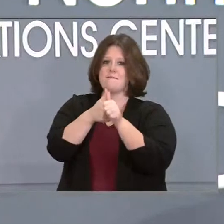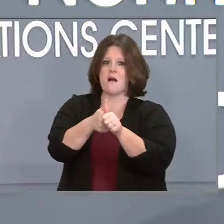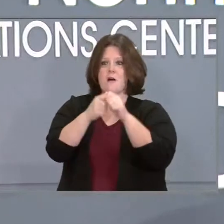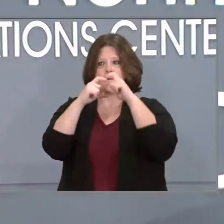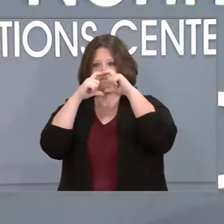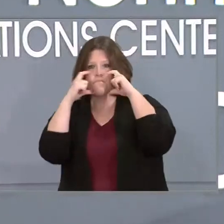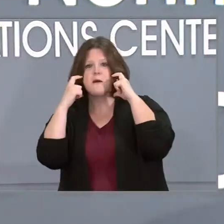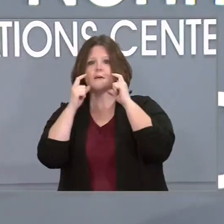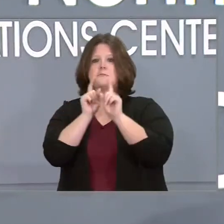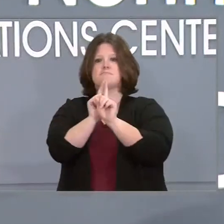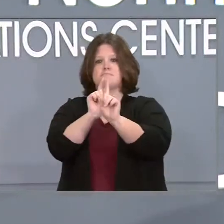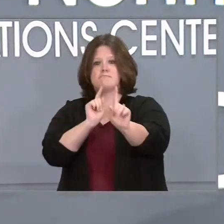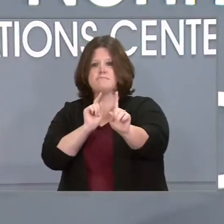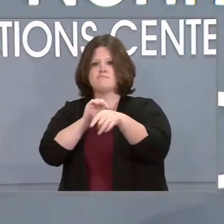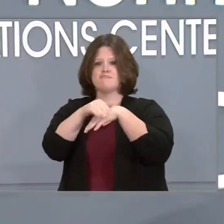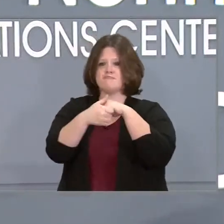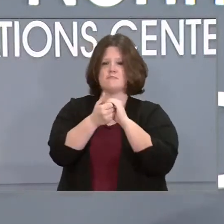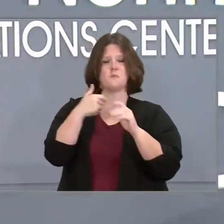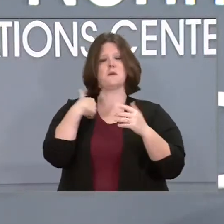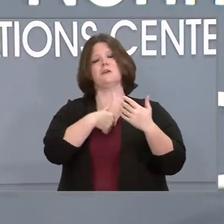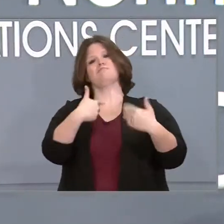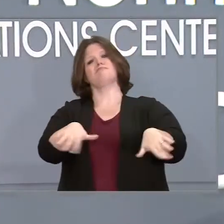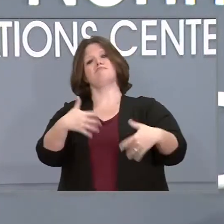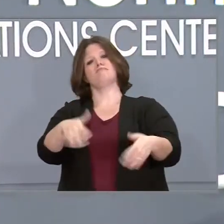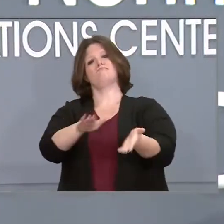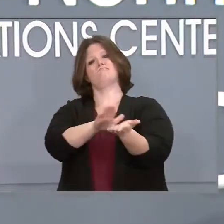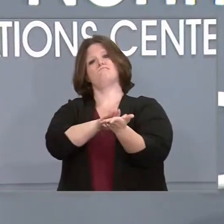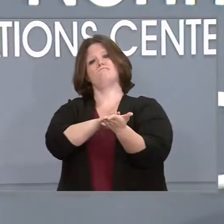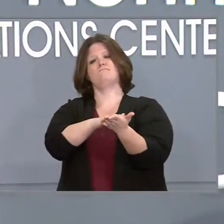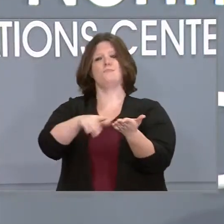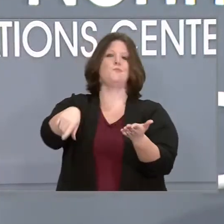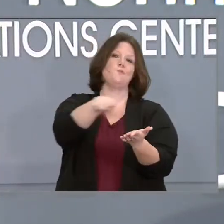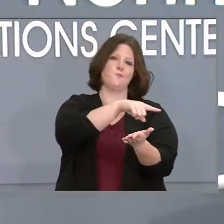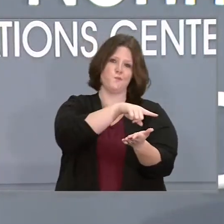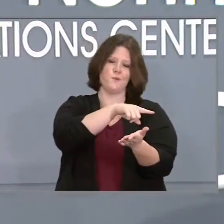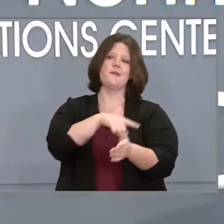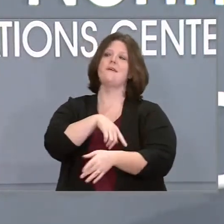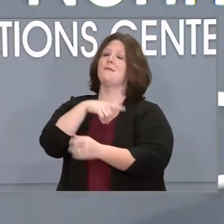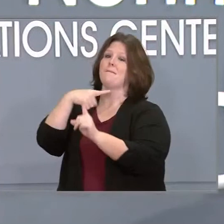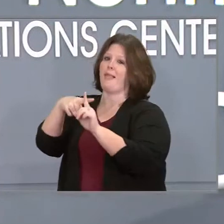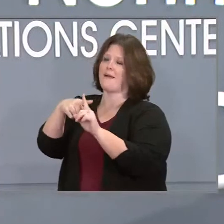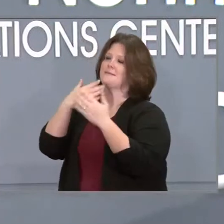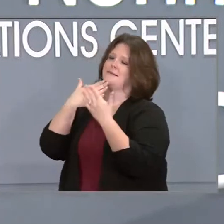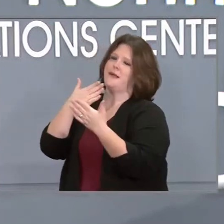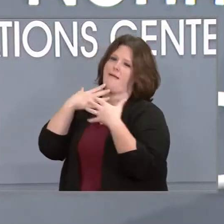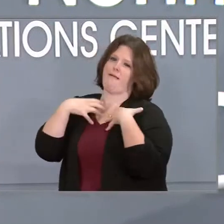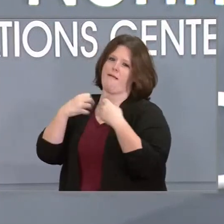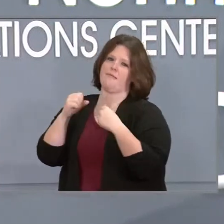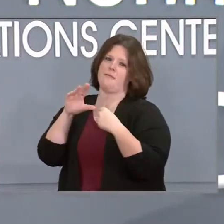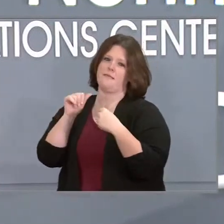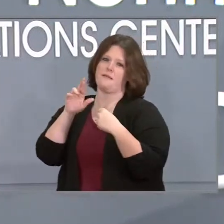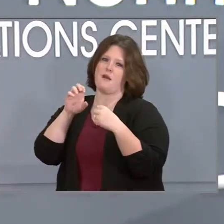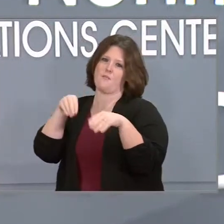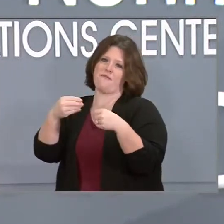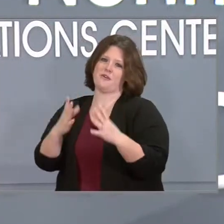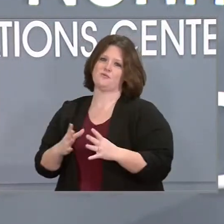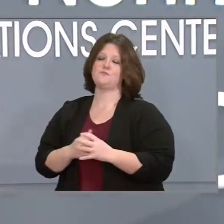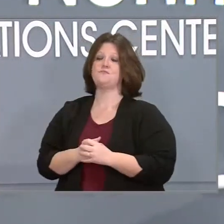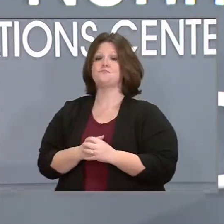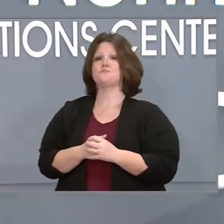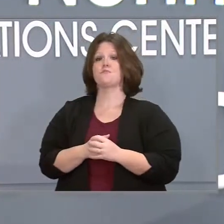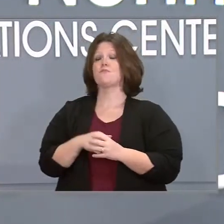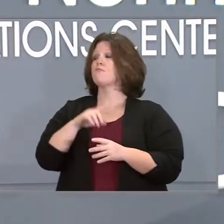the lion's share of the credit, along with our healthcare professionals. Today, Dr. Mandy Cohen, our Secretary of the Department of Health and